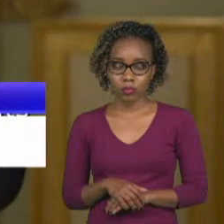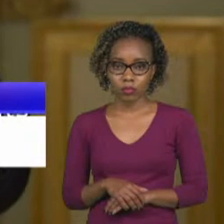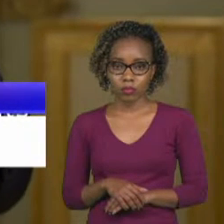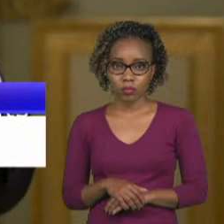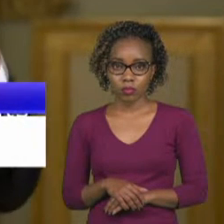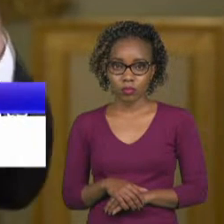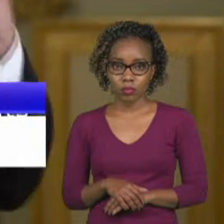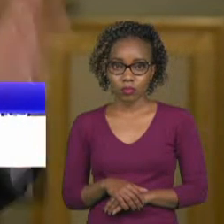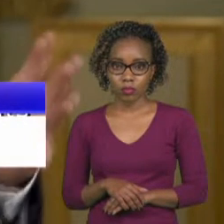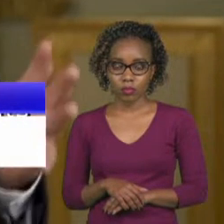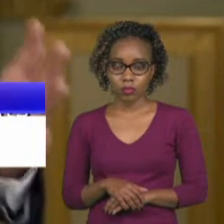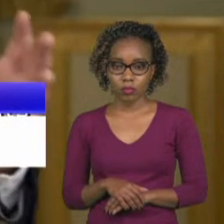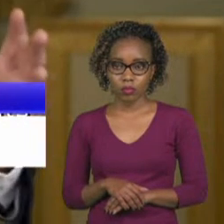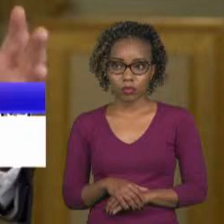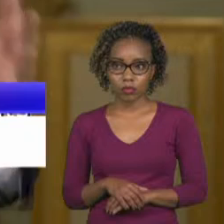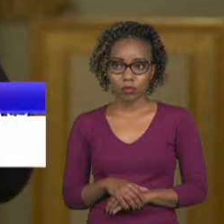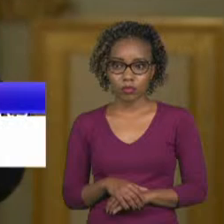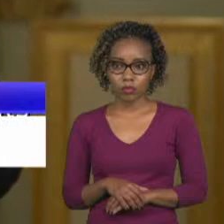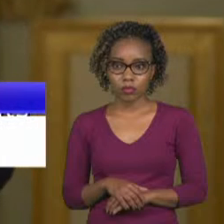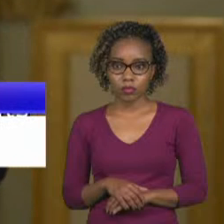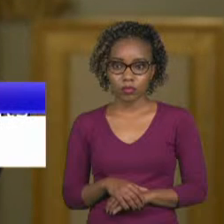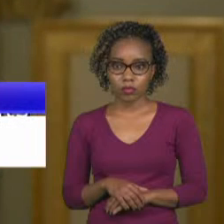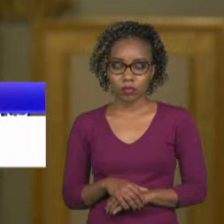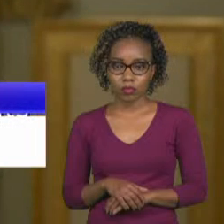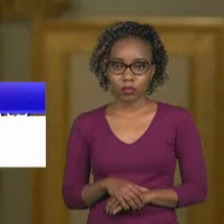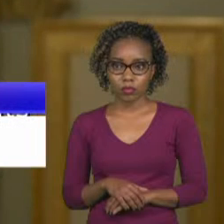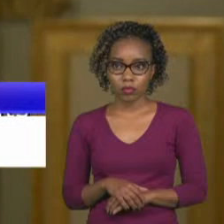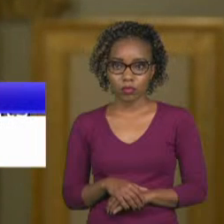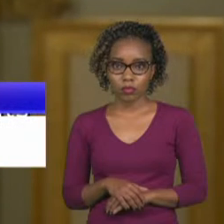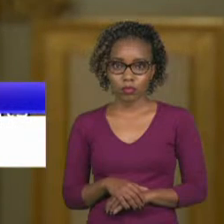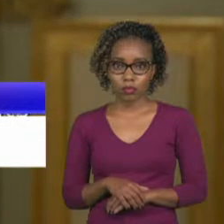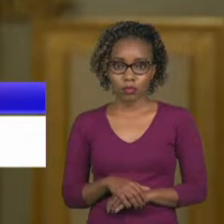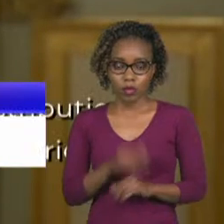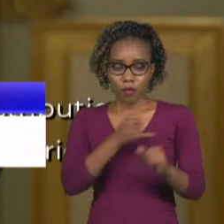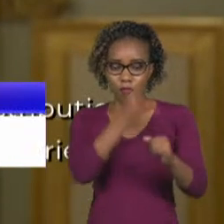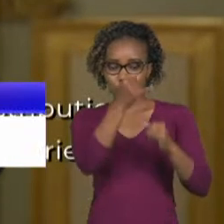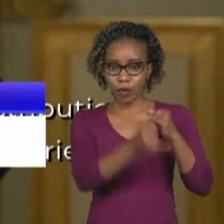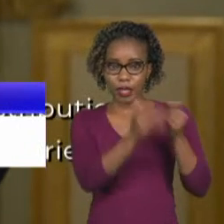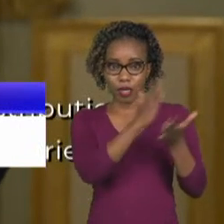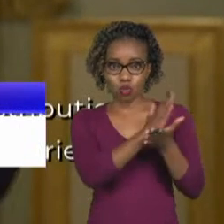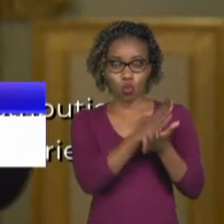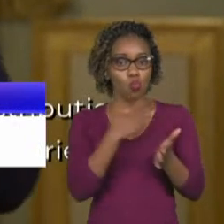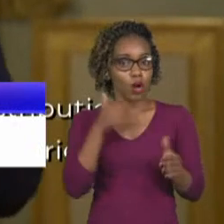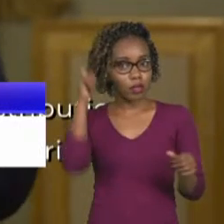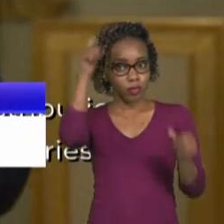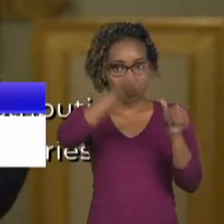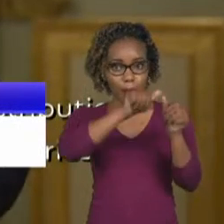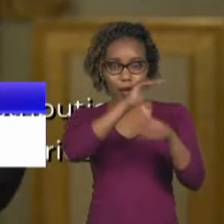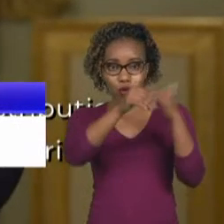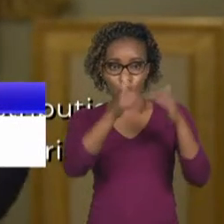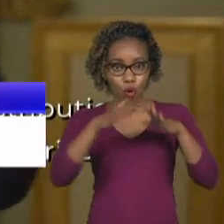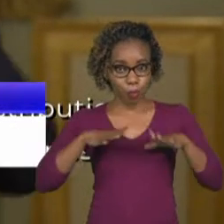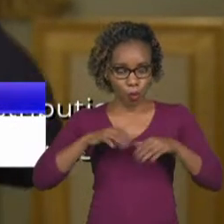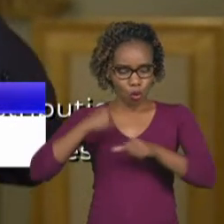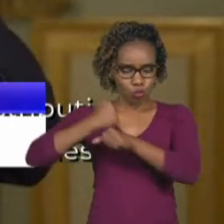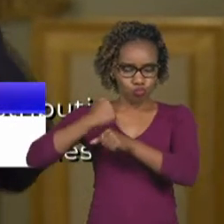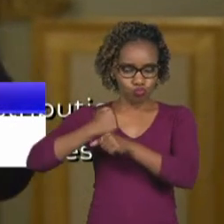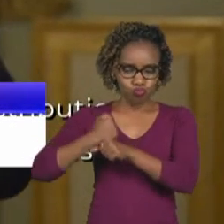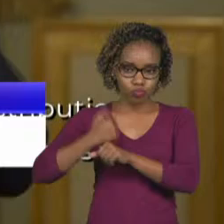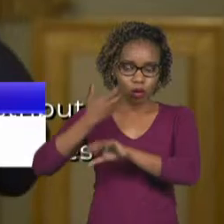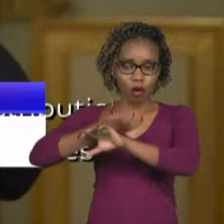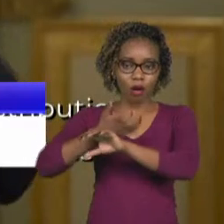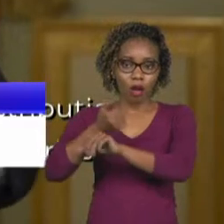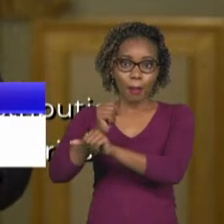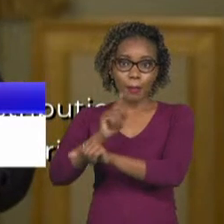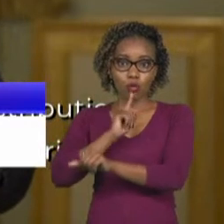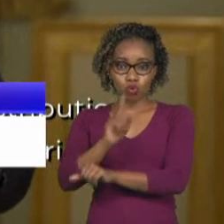coopération doit aussi s'étendre au traitement et au système. Finally, I would like to remind everyone that all the efforts that we could make to